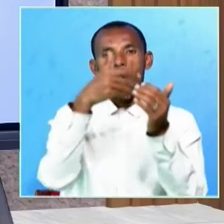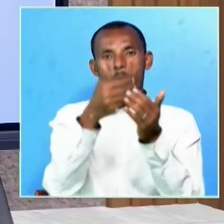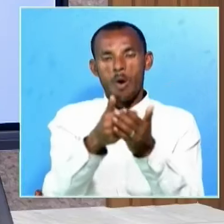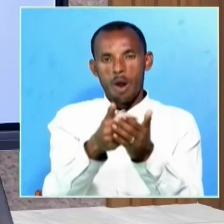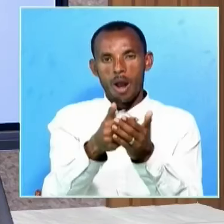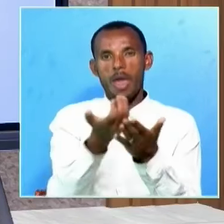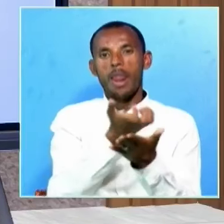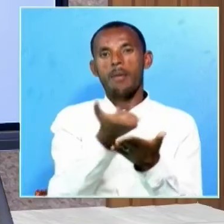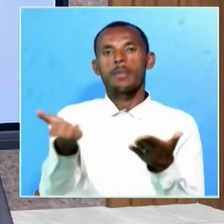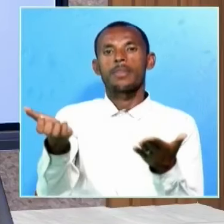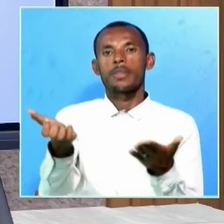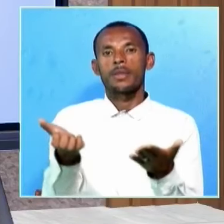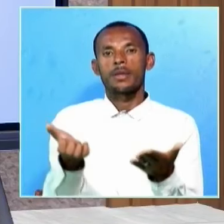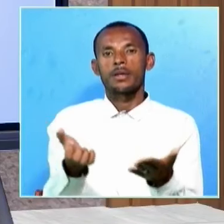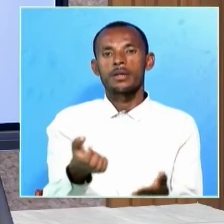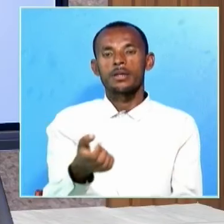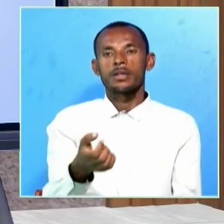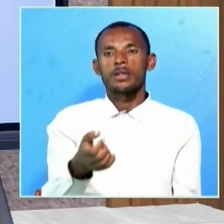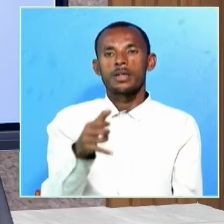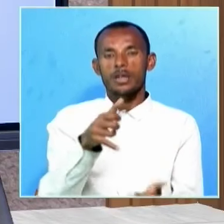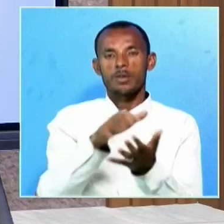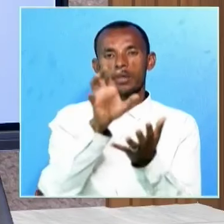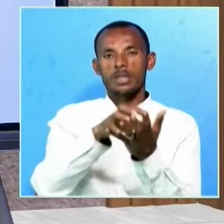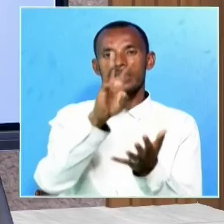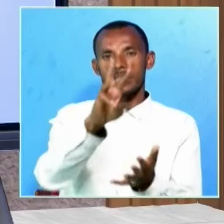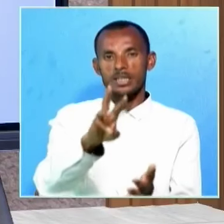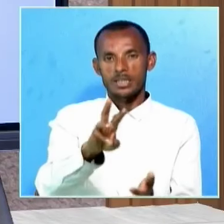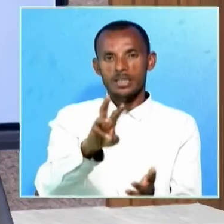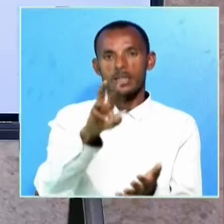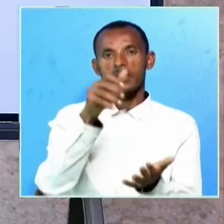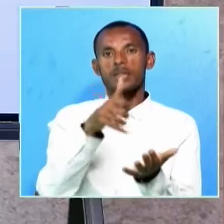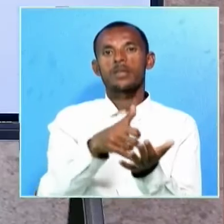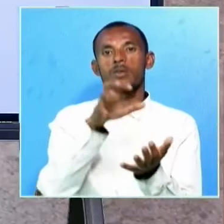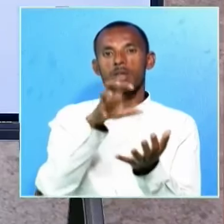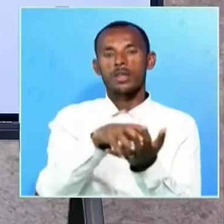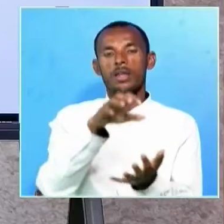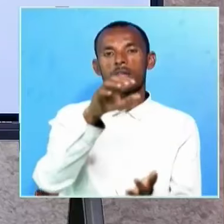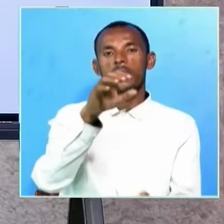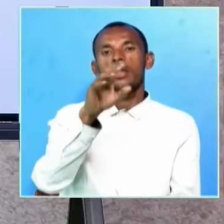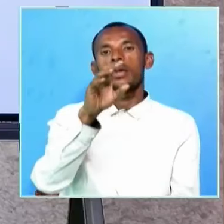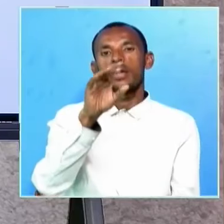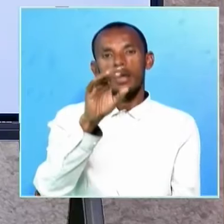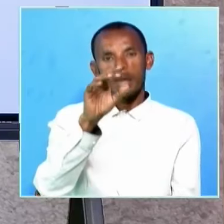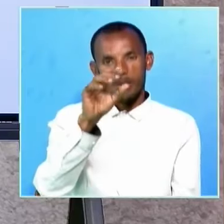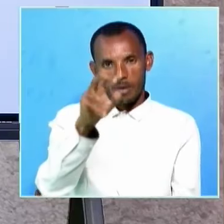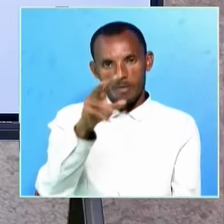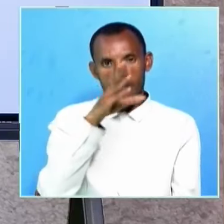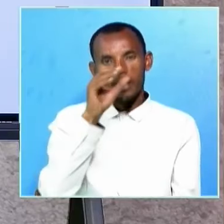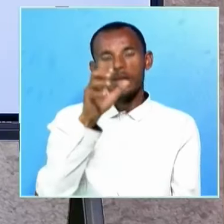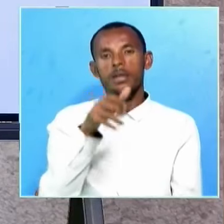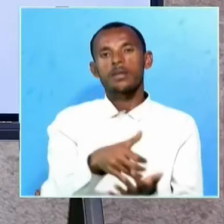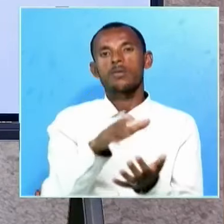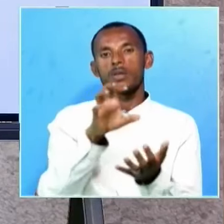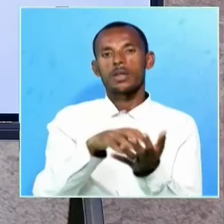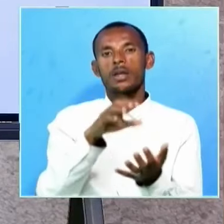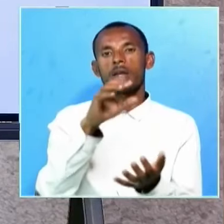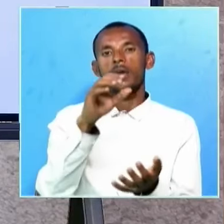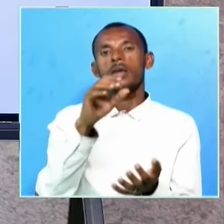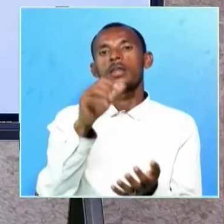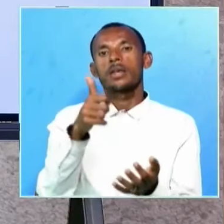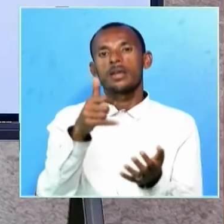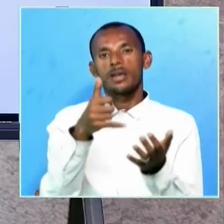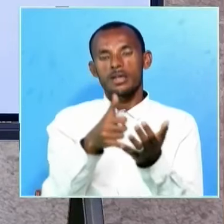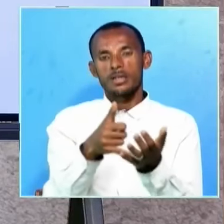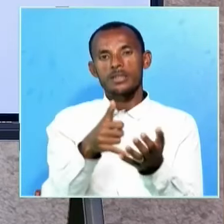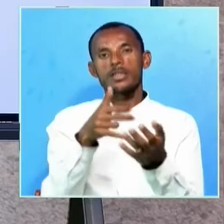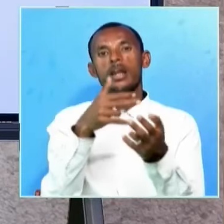circle. It contains 6, it contains 12, and 10. So, this is the relationship between set